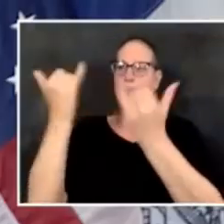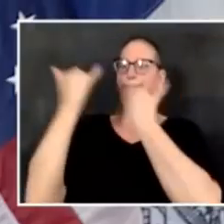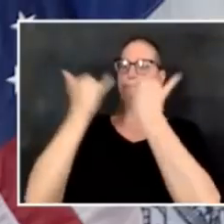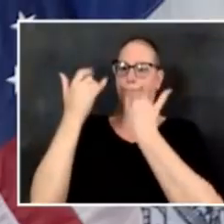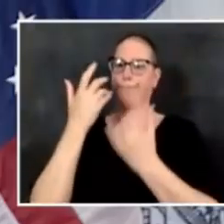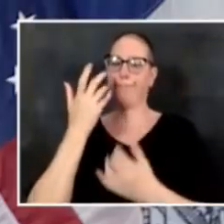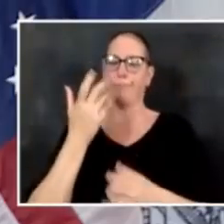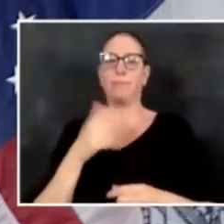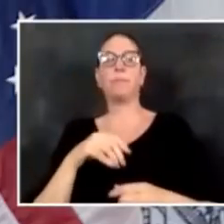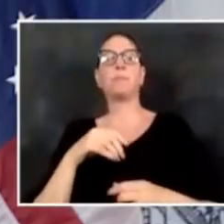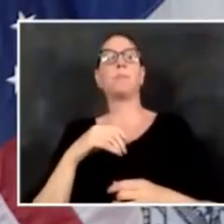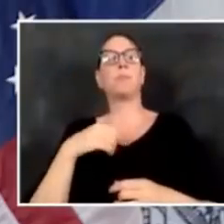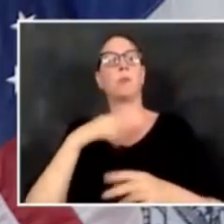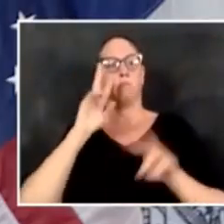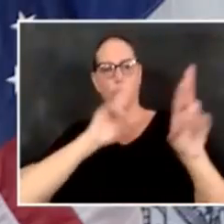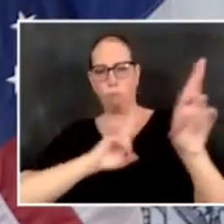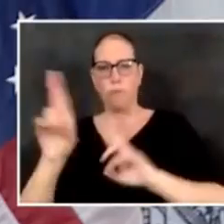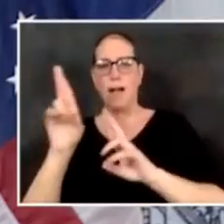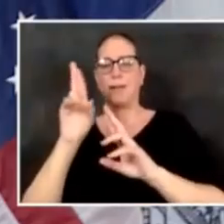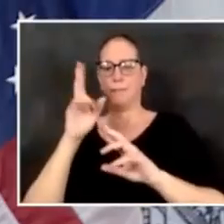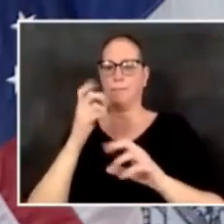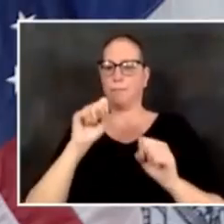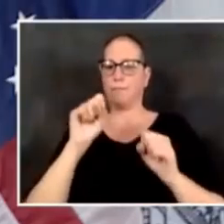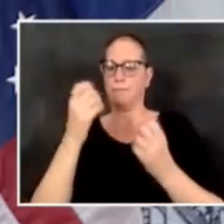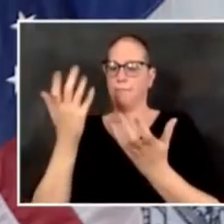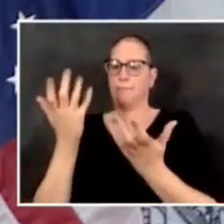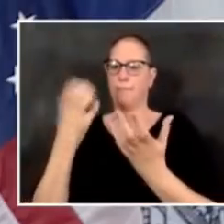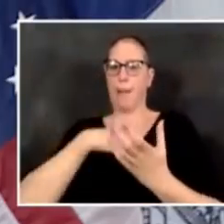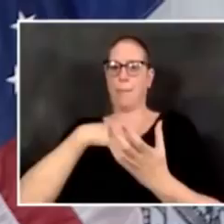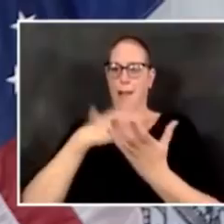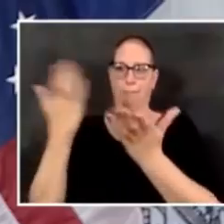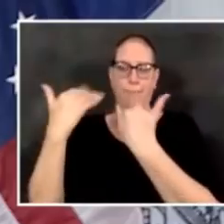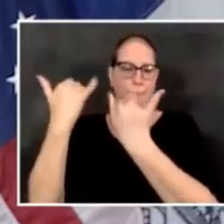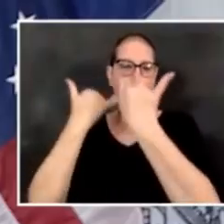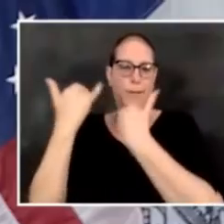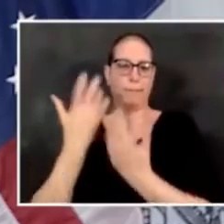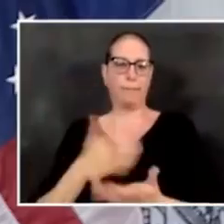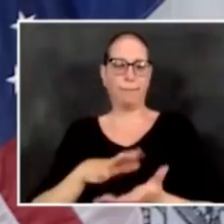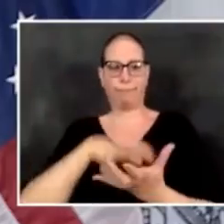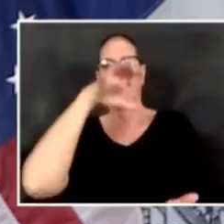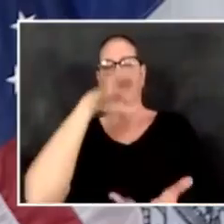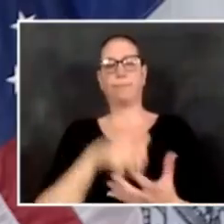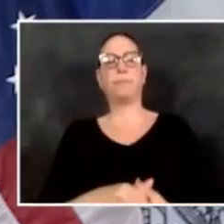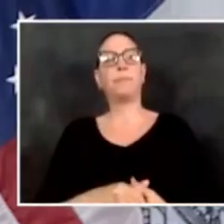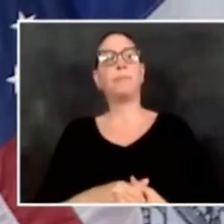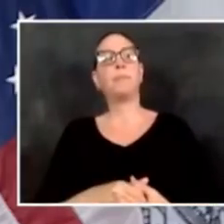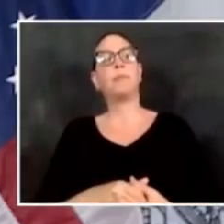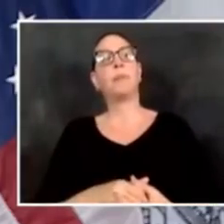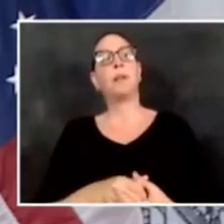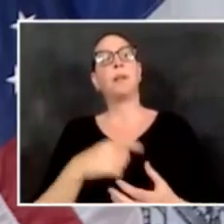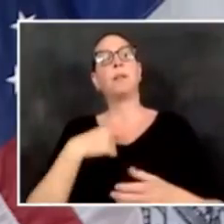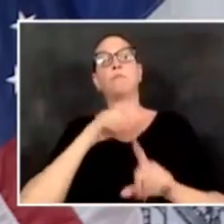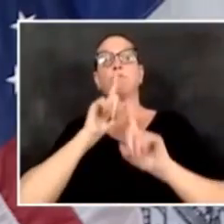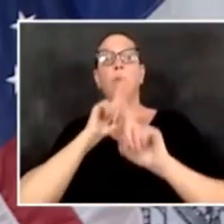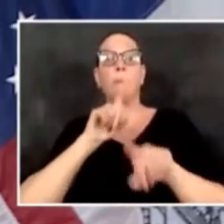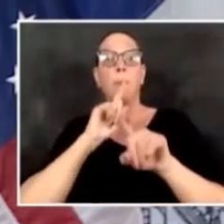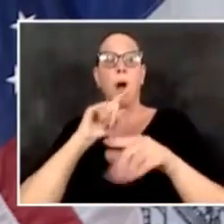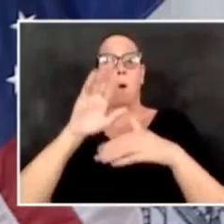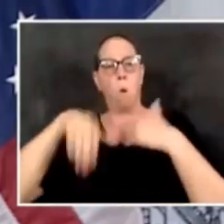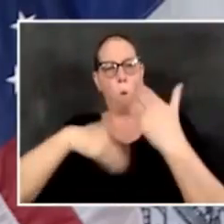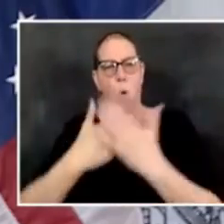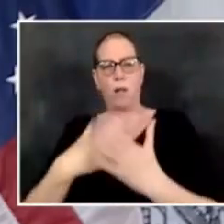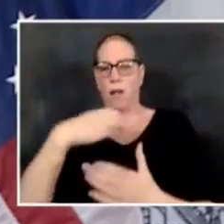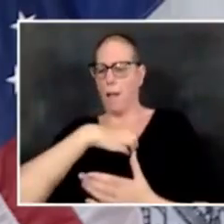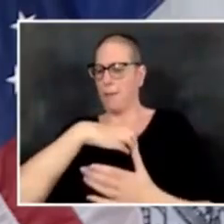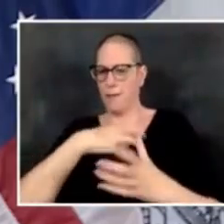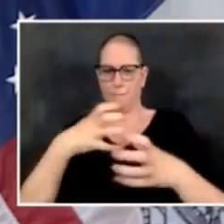the city and to deal with it as quickly as possible. I went into this weekend as well, thinking that every week